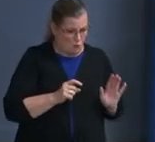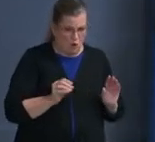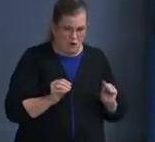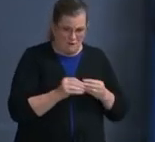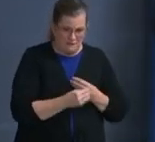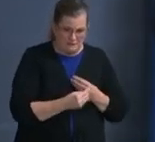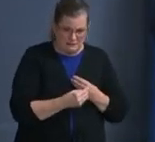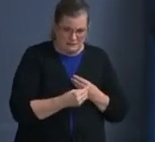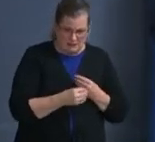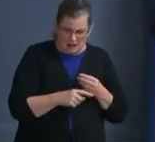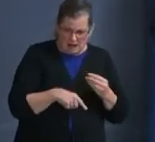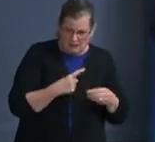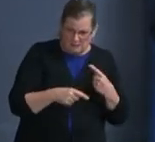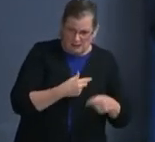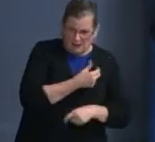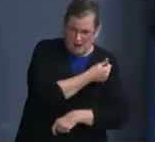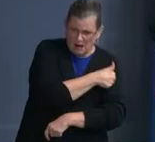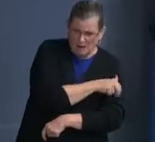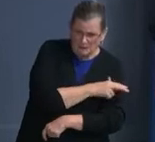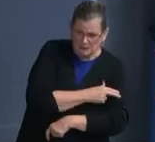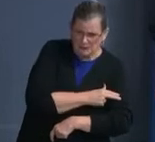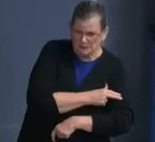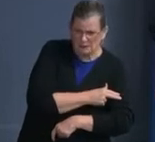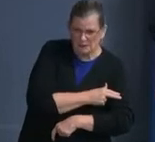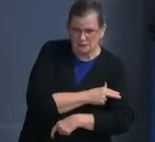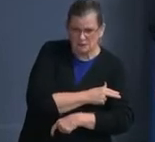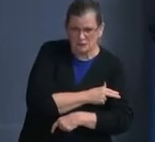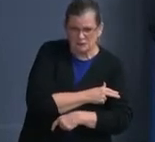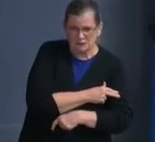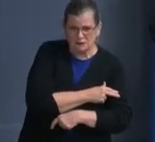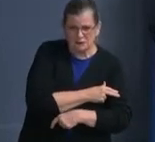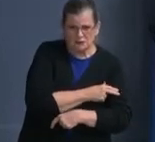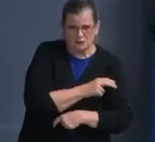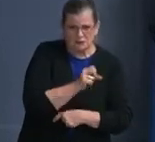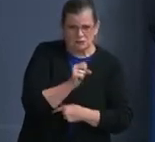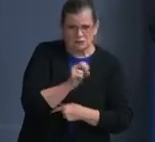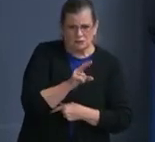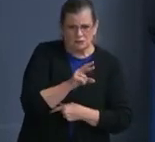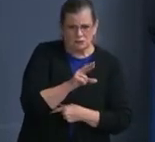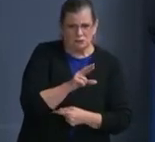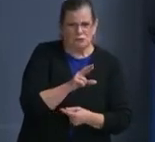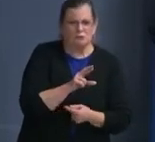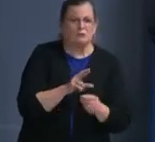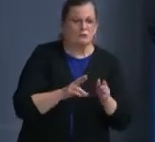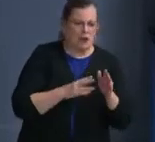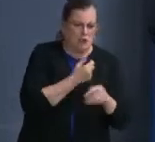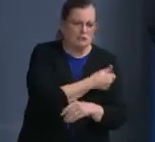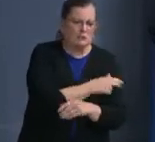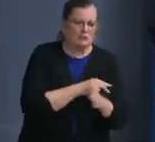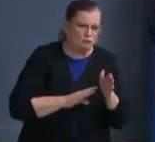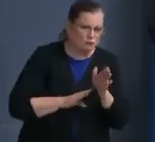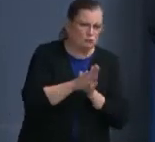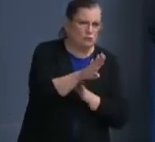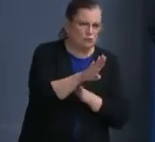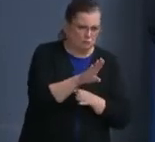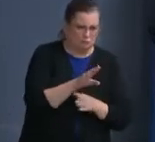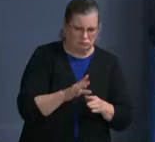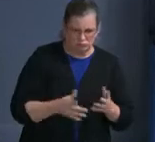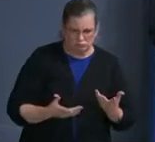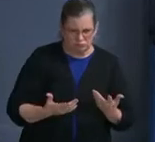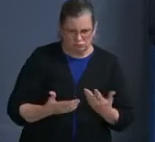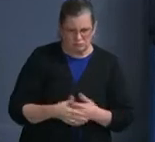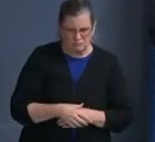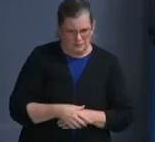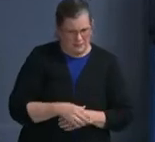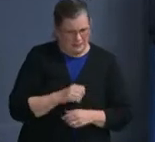about hospitals and surge capacity and the metrics. And I'm just wondering if you could help clarify what it means. And